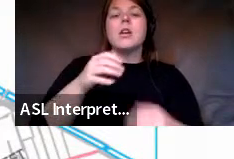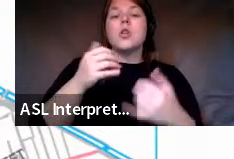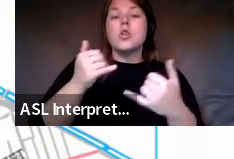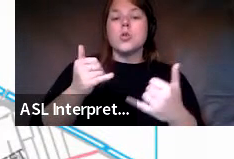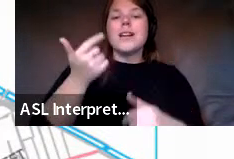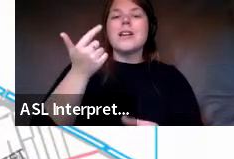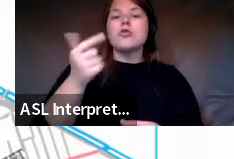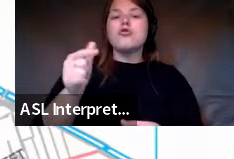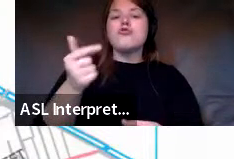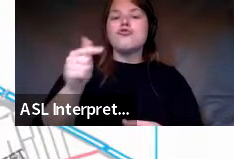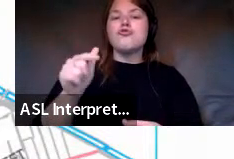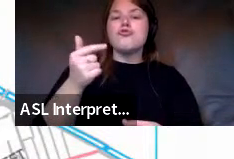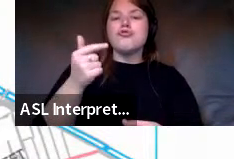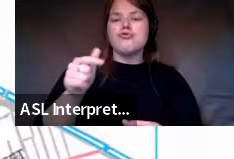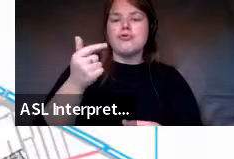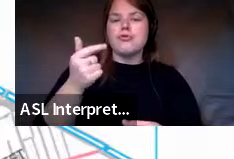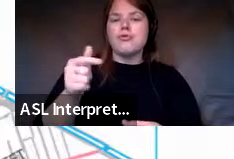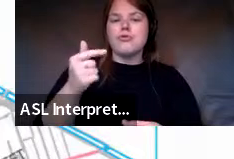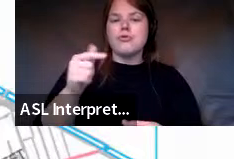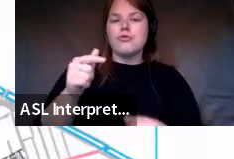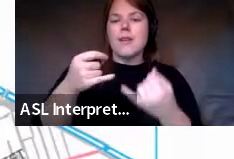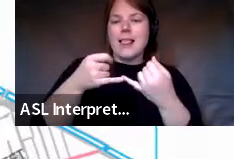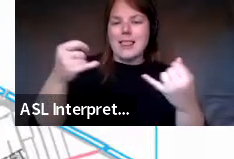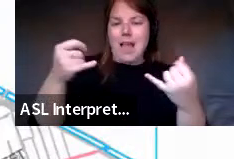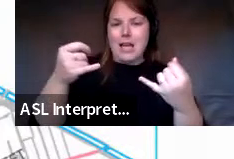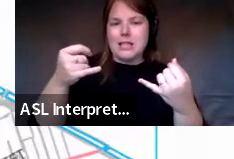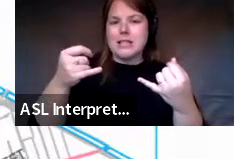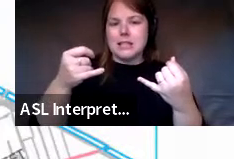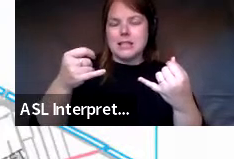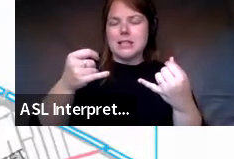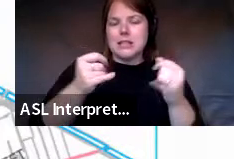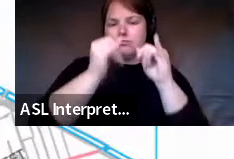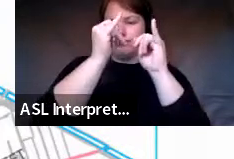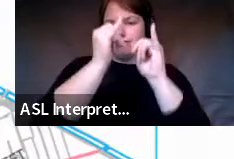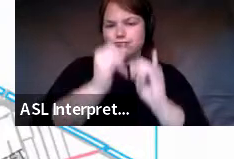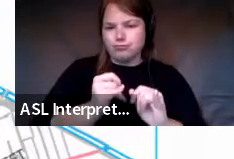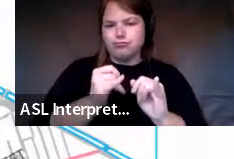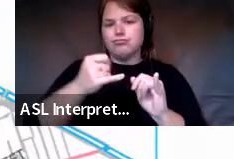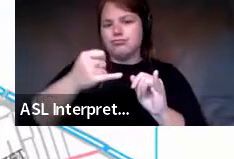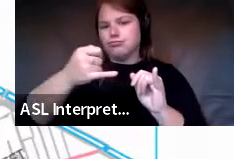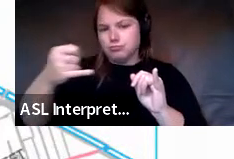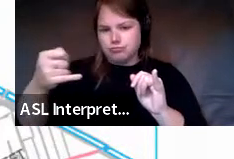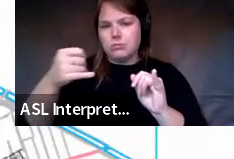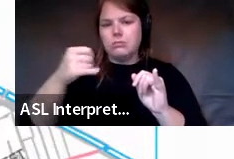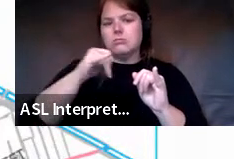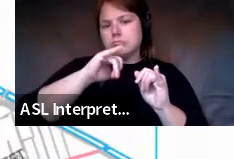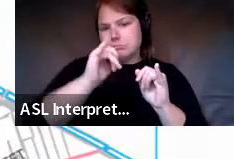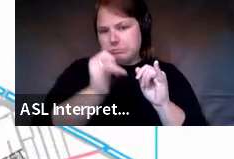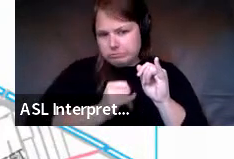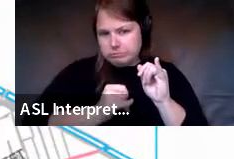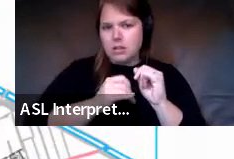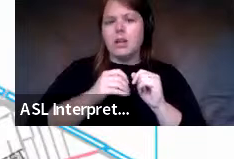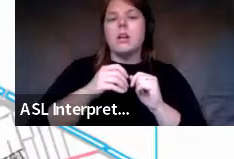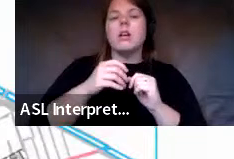lights, or I'm sorry, green lines. Those those lines are